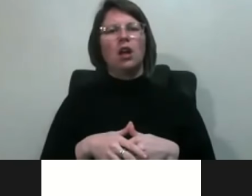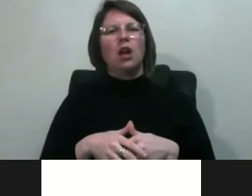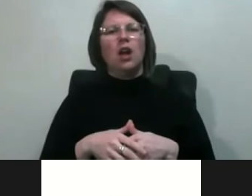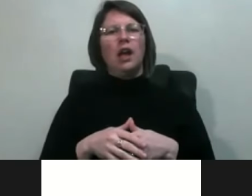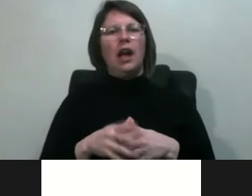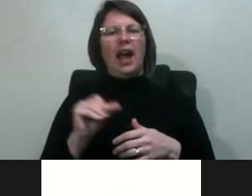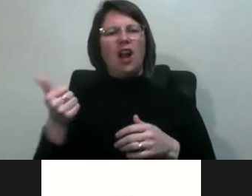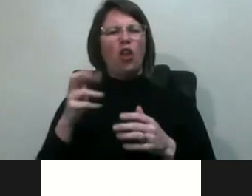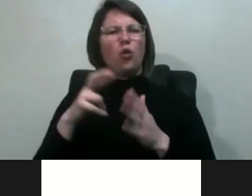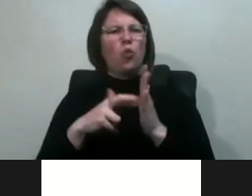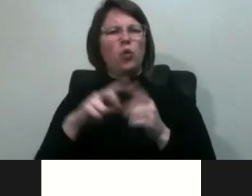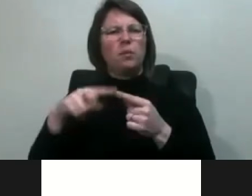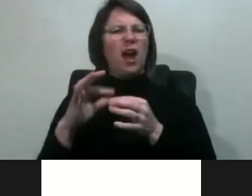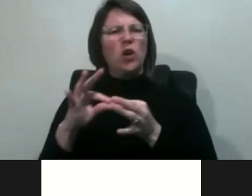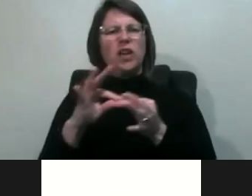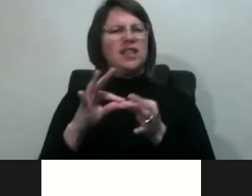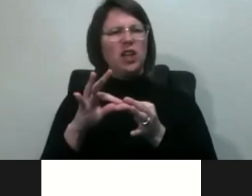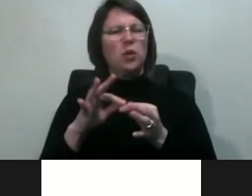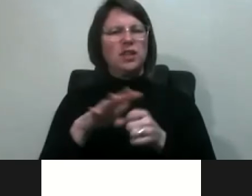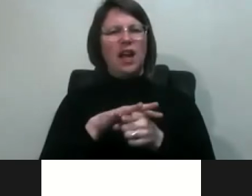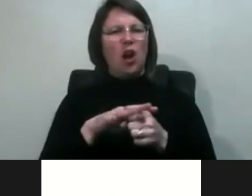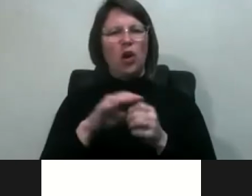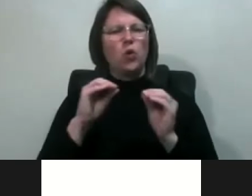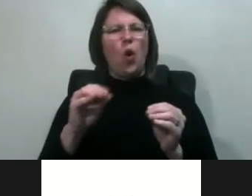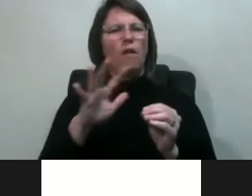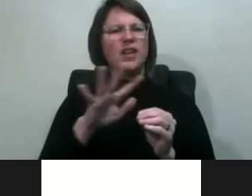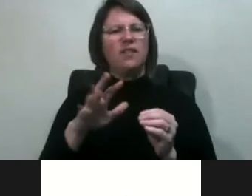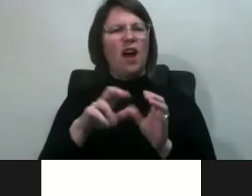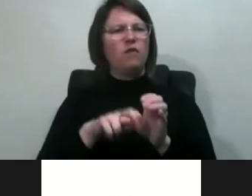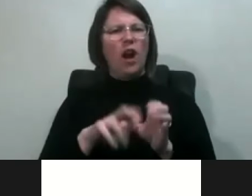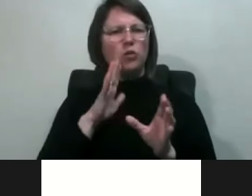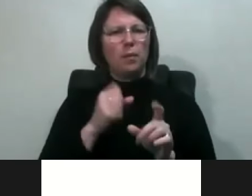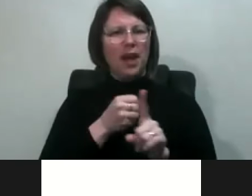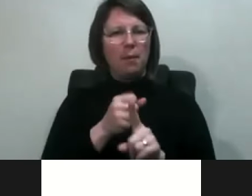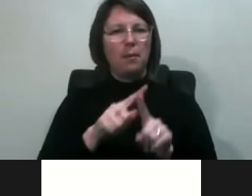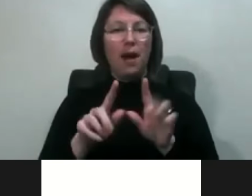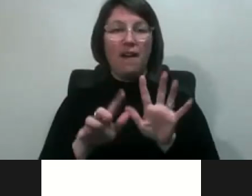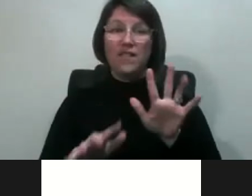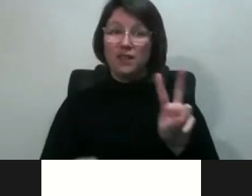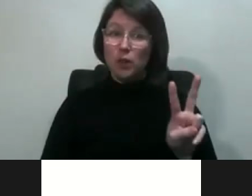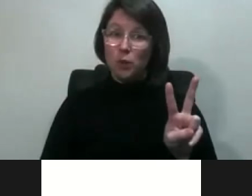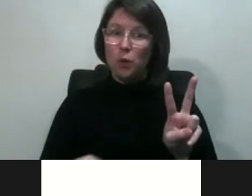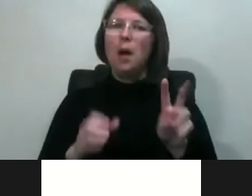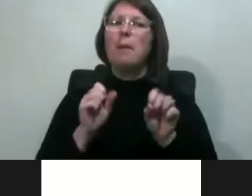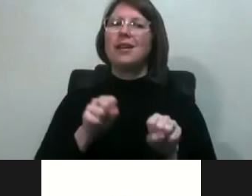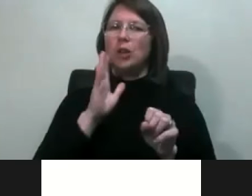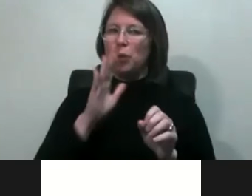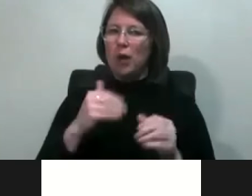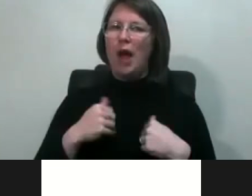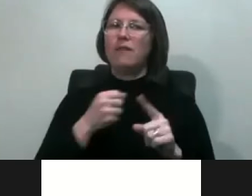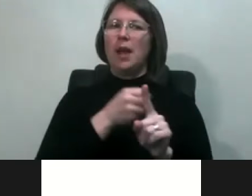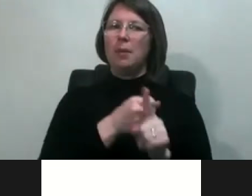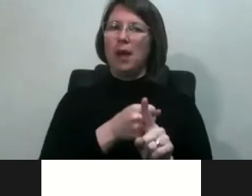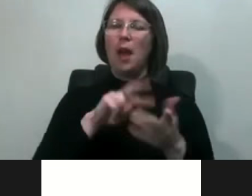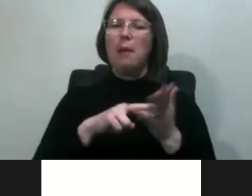no riders in the 55 area would be impacted or your destination there. But something like the Route 52 would potentially have impact. So